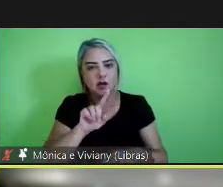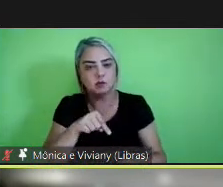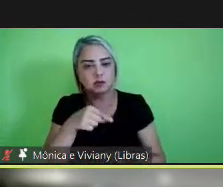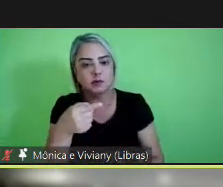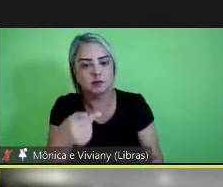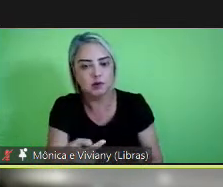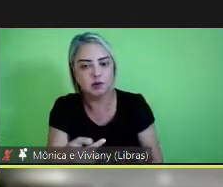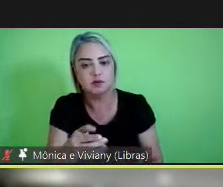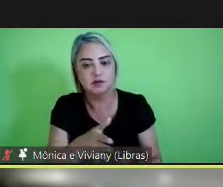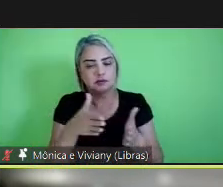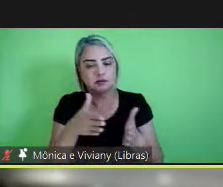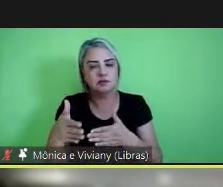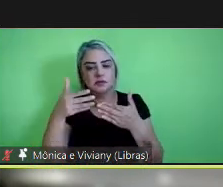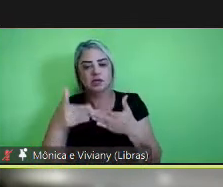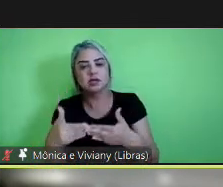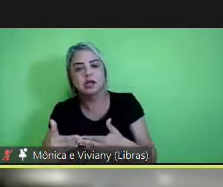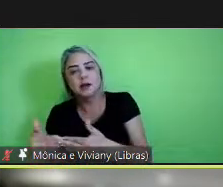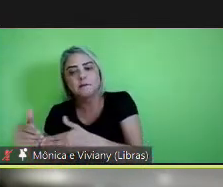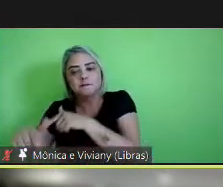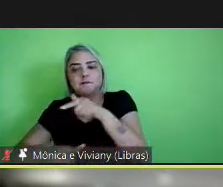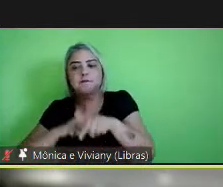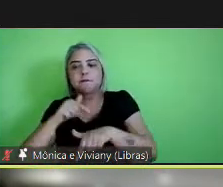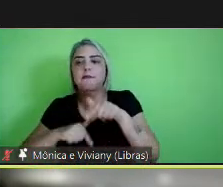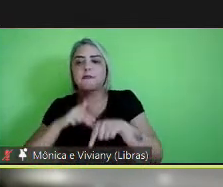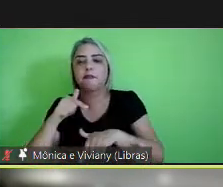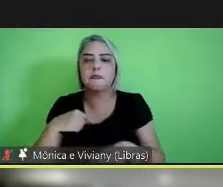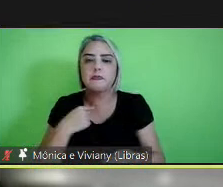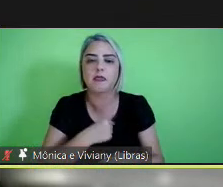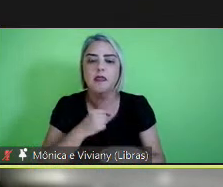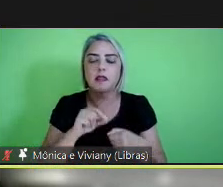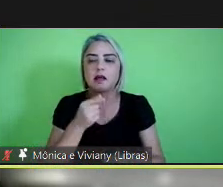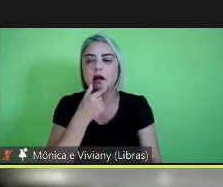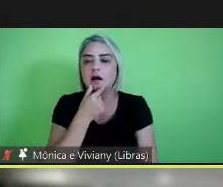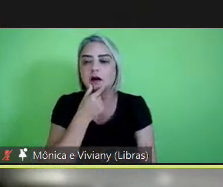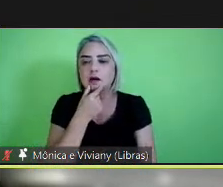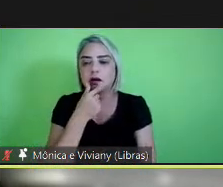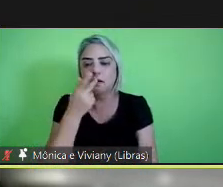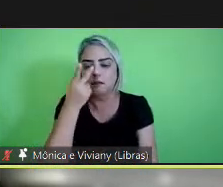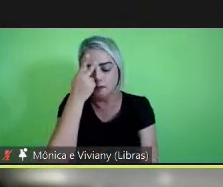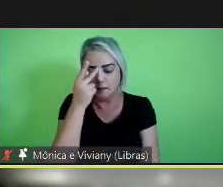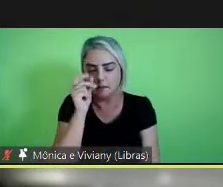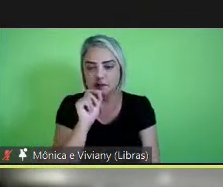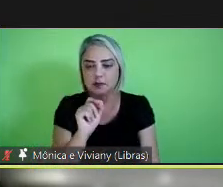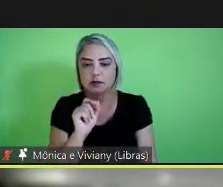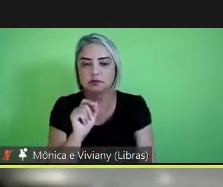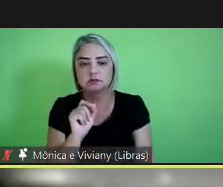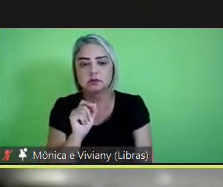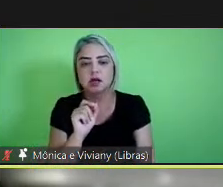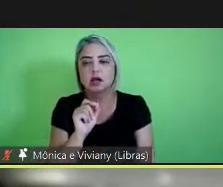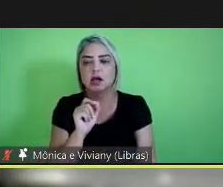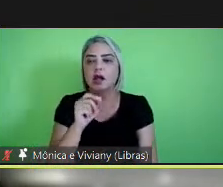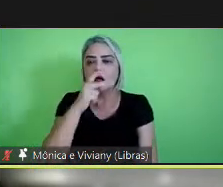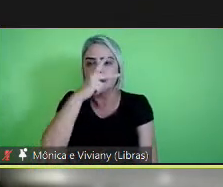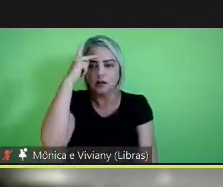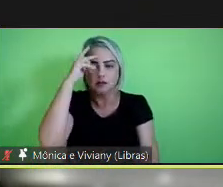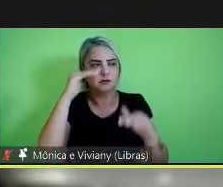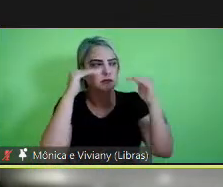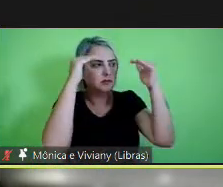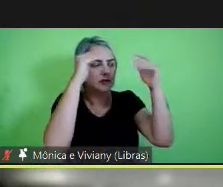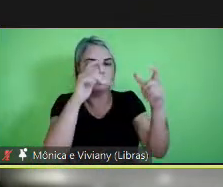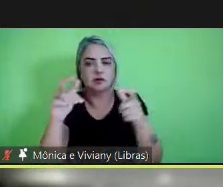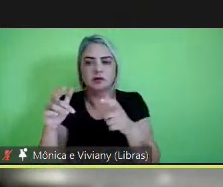about work that we've done in England to enable local authorities to put in place whole systems approaches